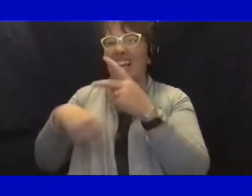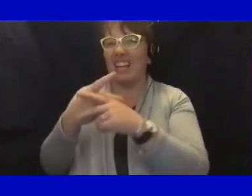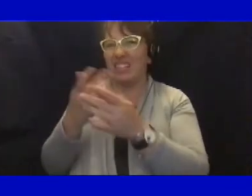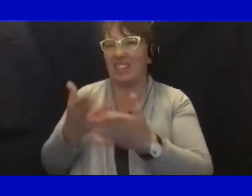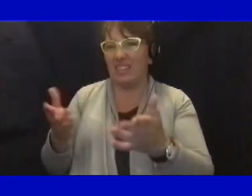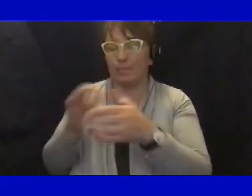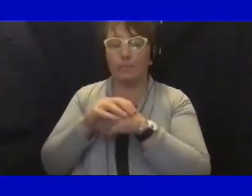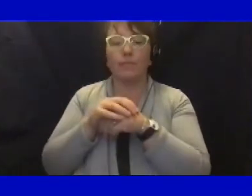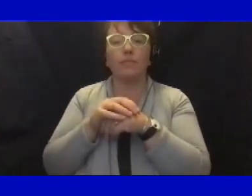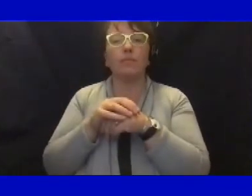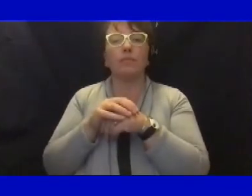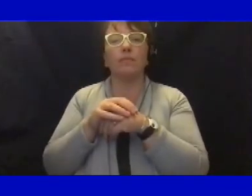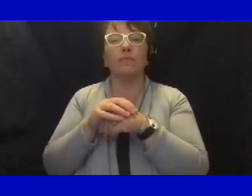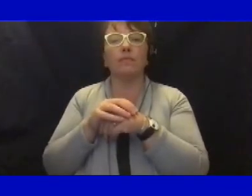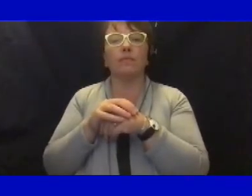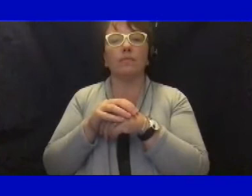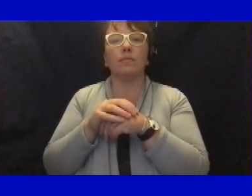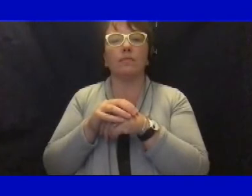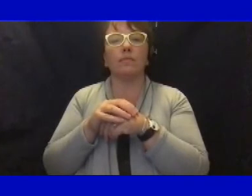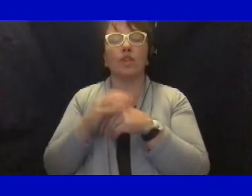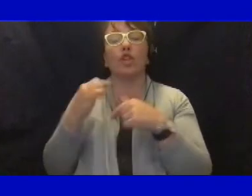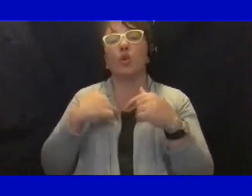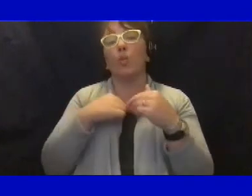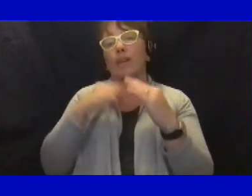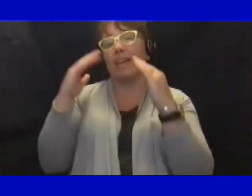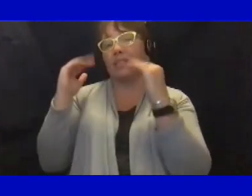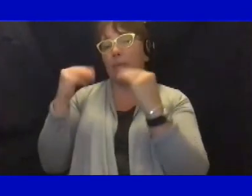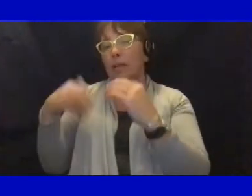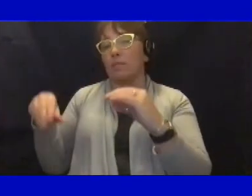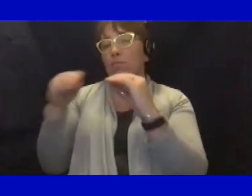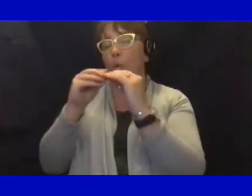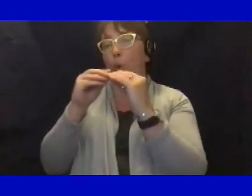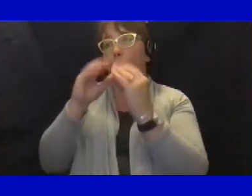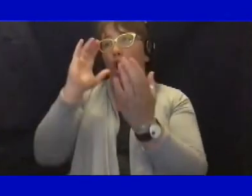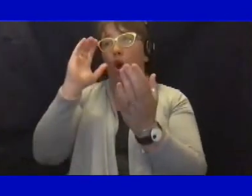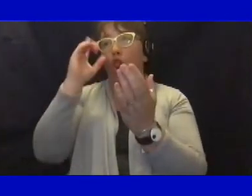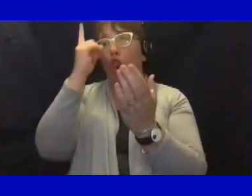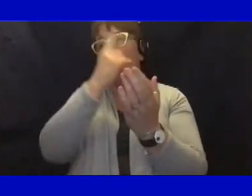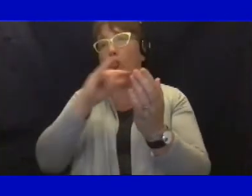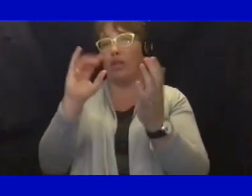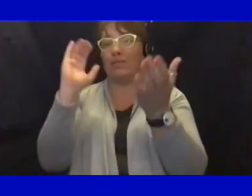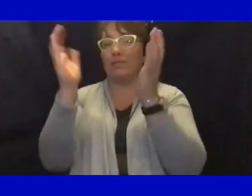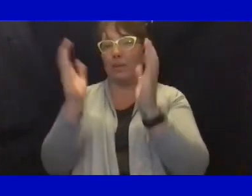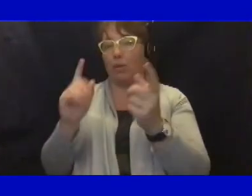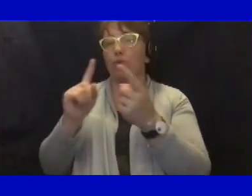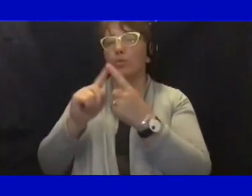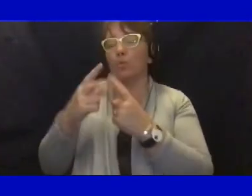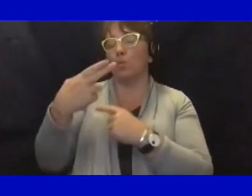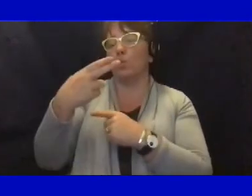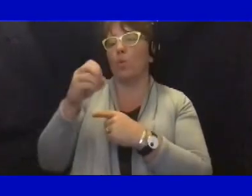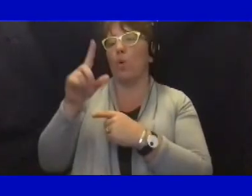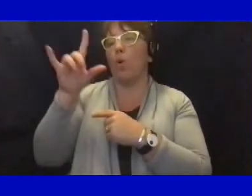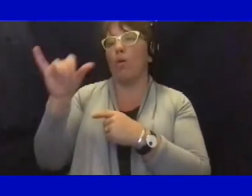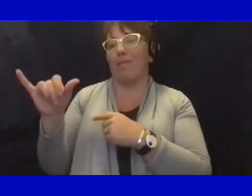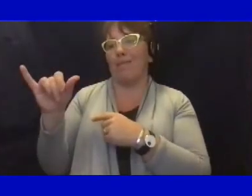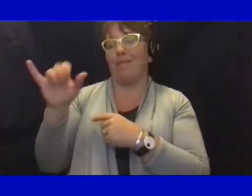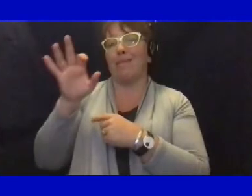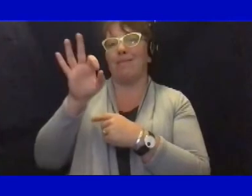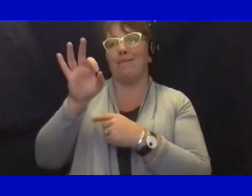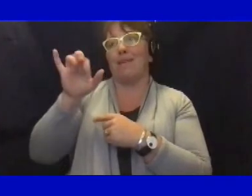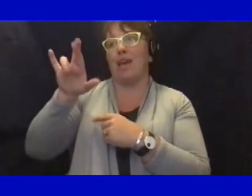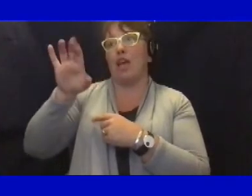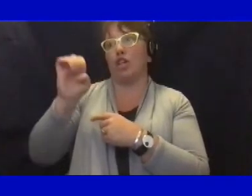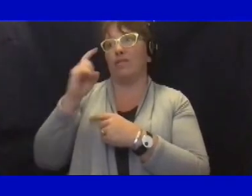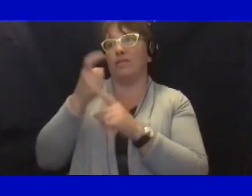something that looks like Montecito. What we're looking is that this winter is something that probably is going to look much more like what we saw in the Holy Fire